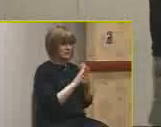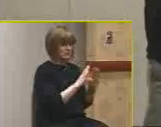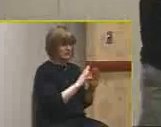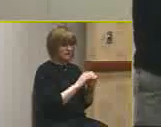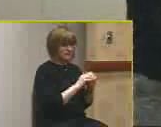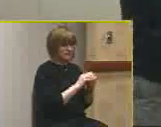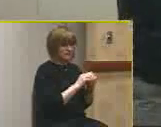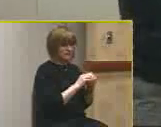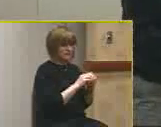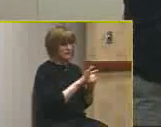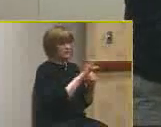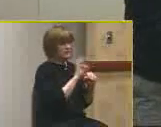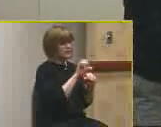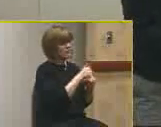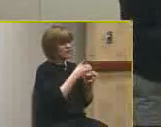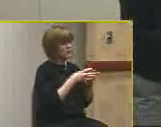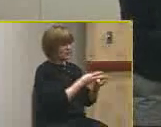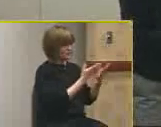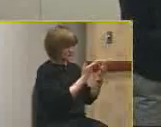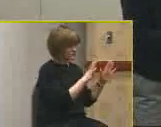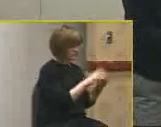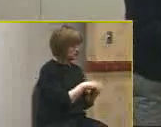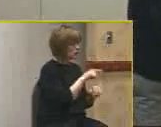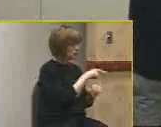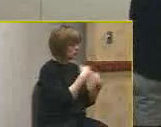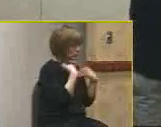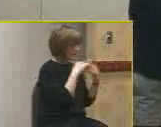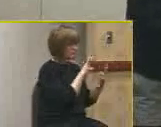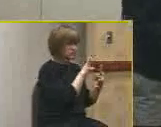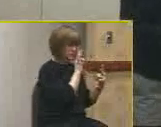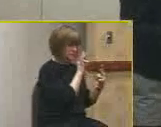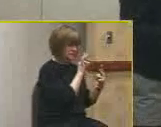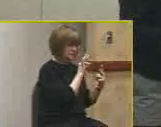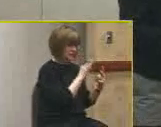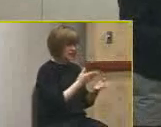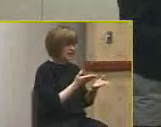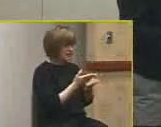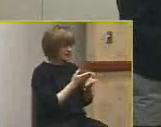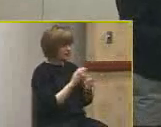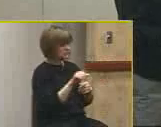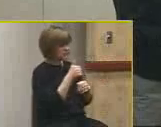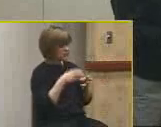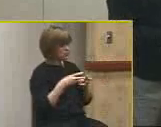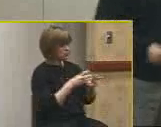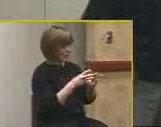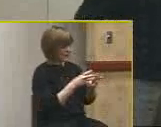him to complete this. You've got a choice, and here are some other ways that could be completed.